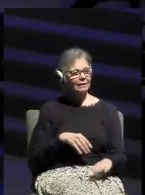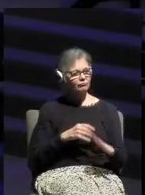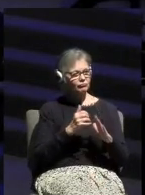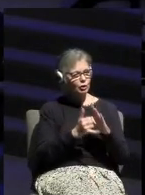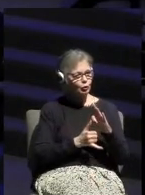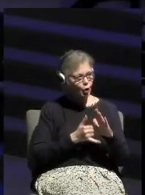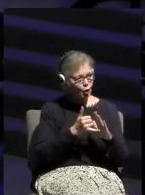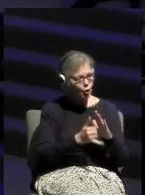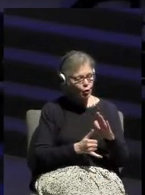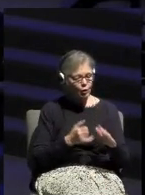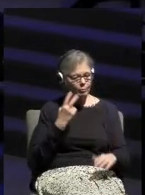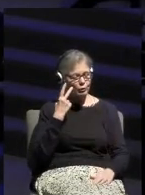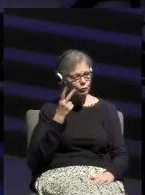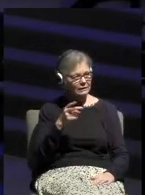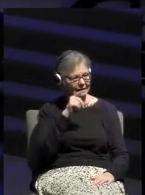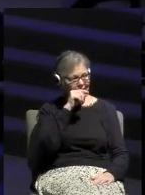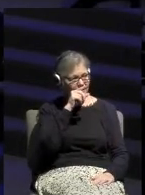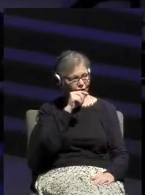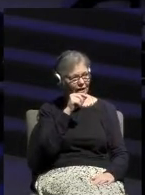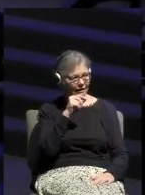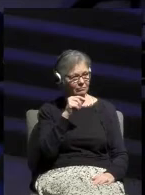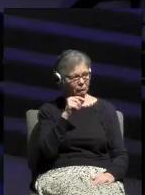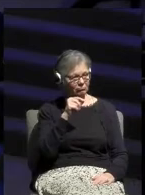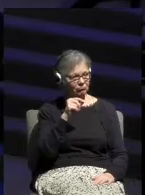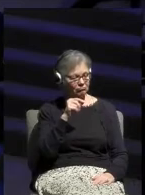chickens, and as you can imagine, I have.